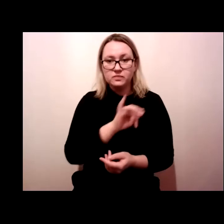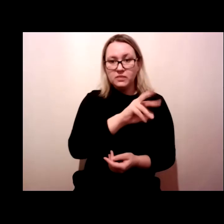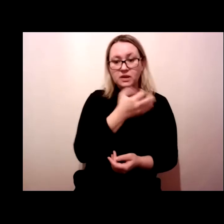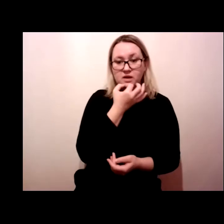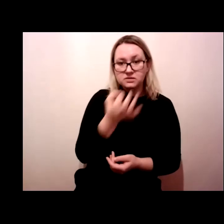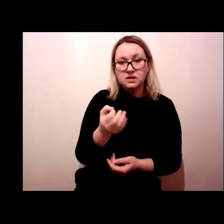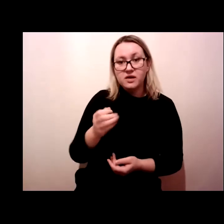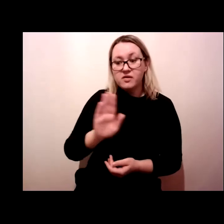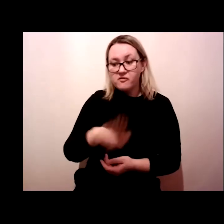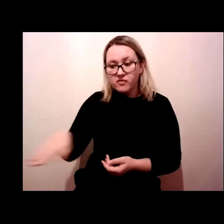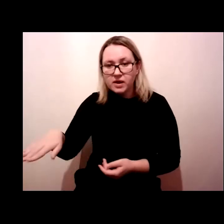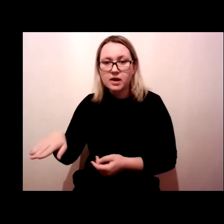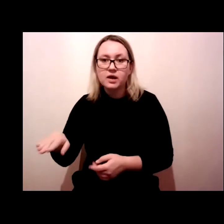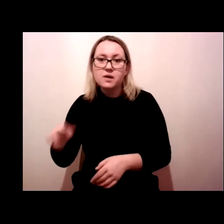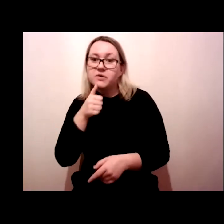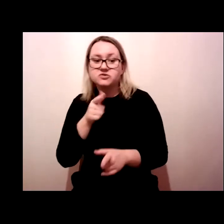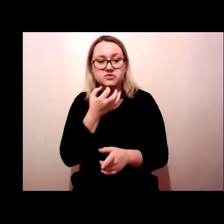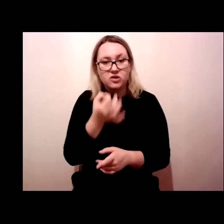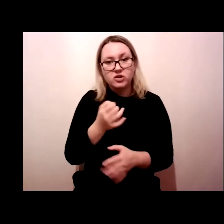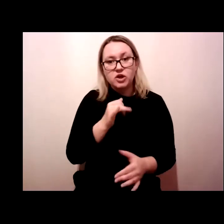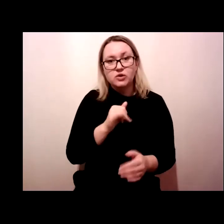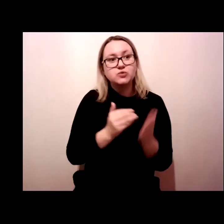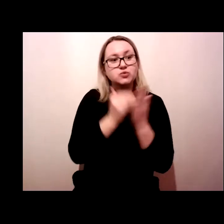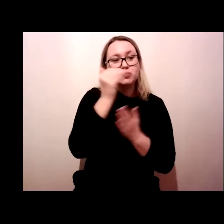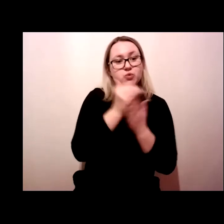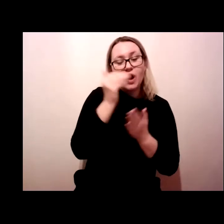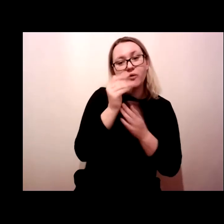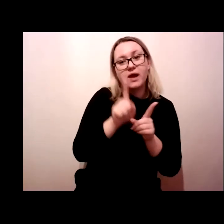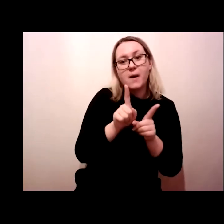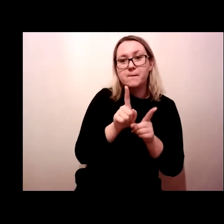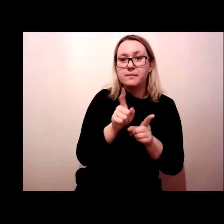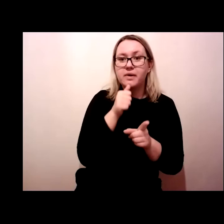depicting of the situation. As it has been mentioned,